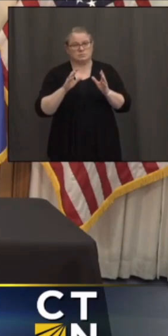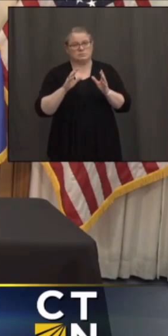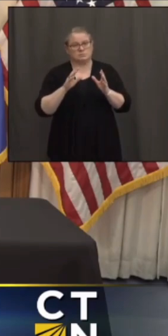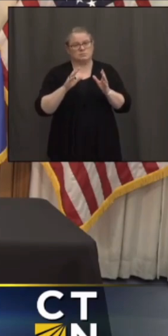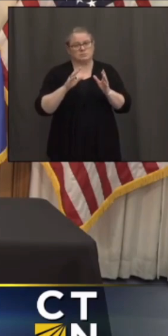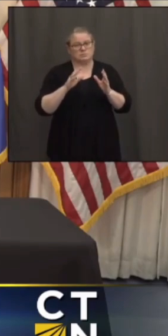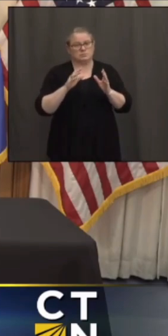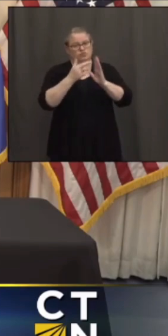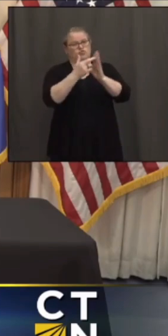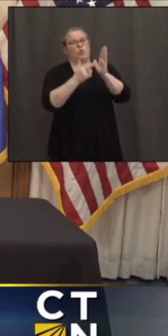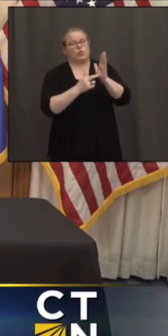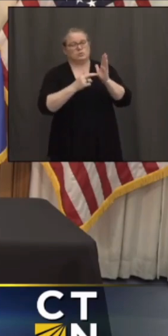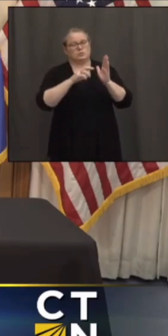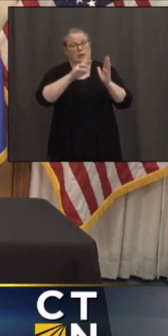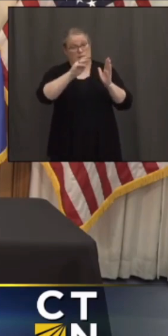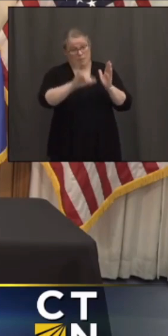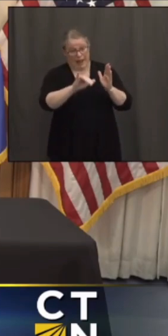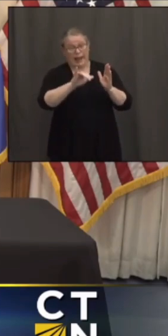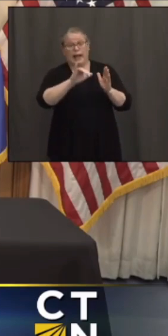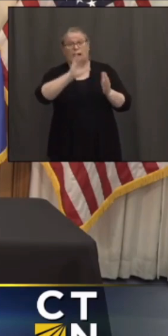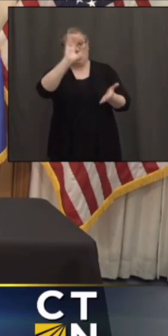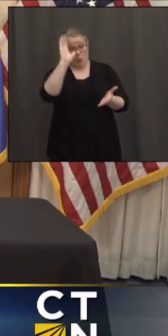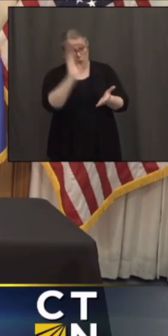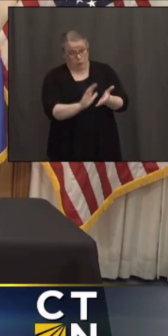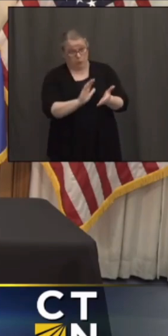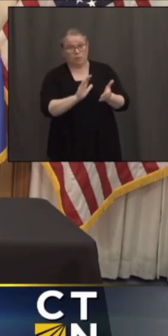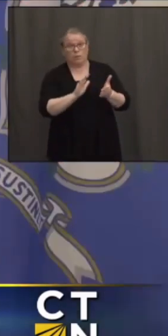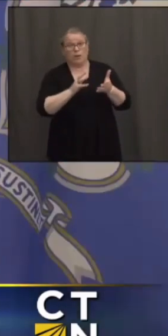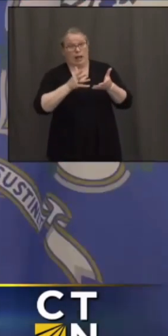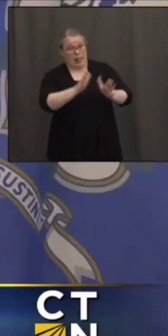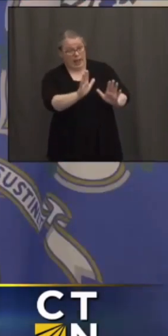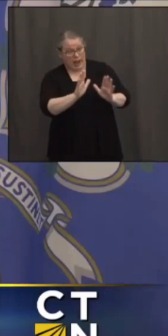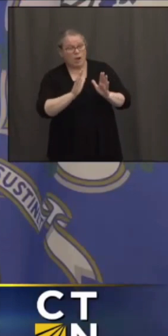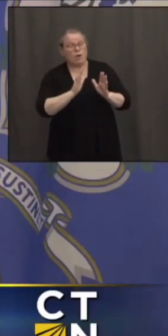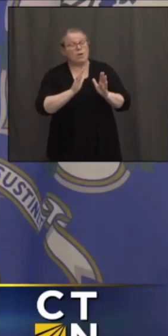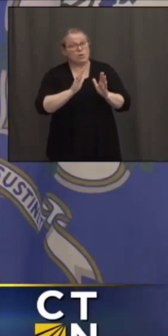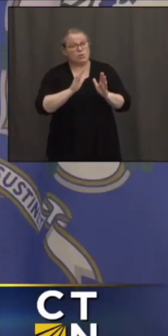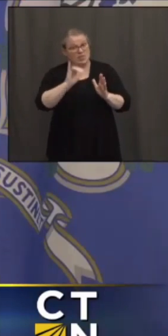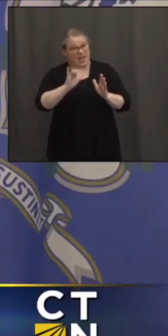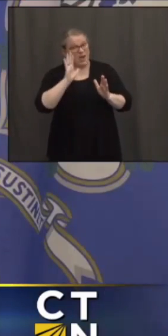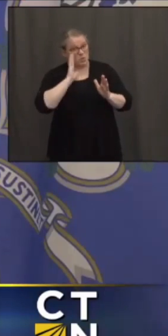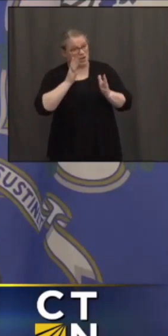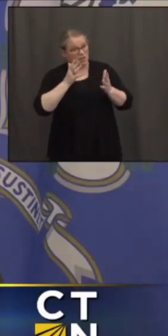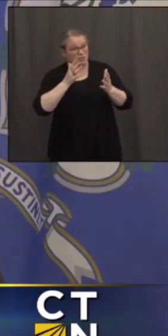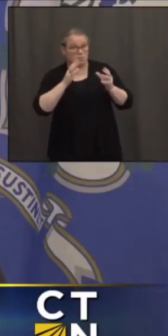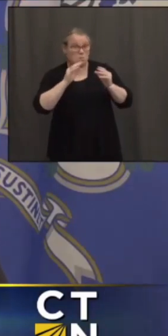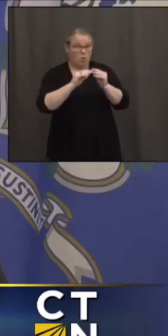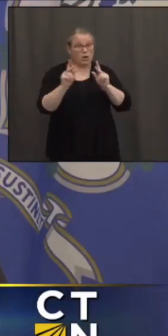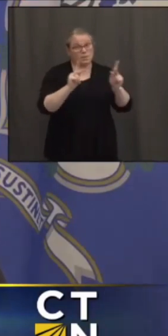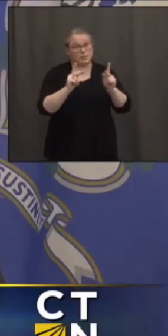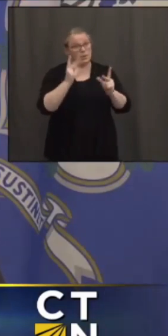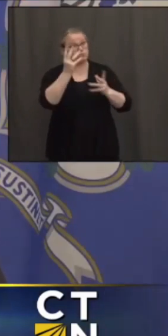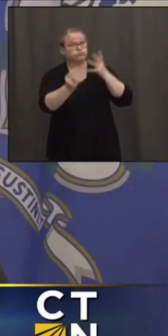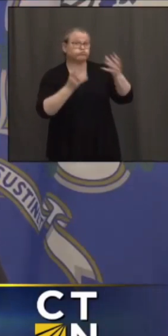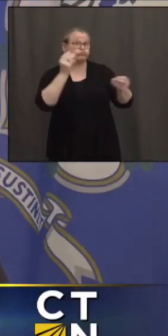precautions in May? Not really. I mean, obviously we kept manufacturing open. We kept